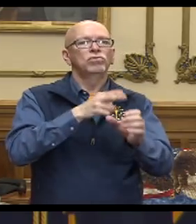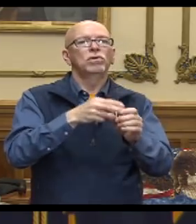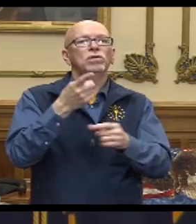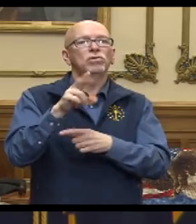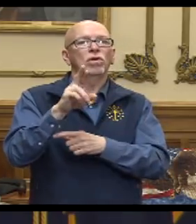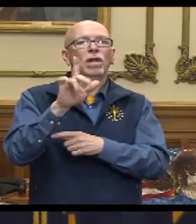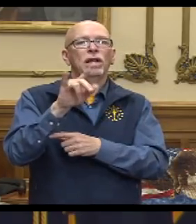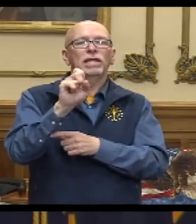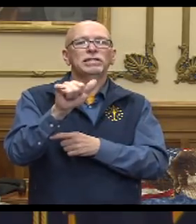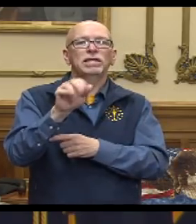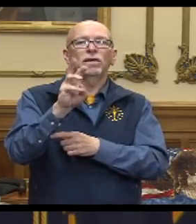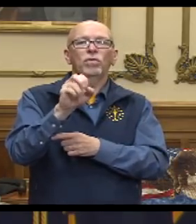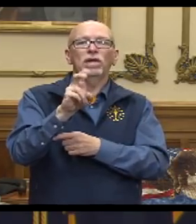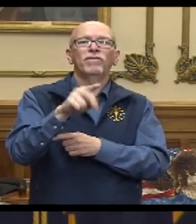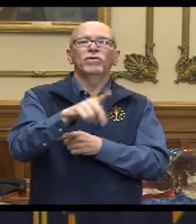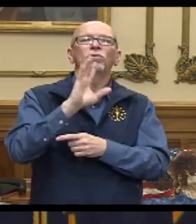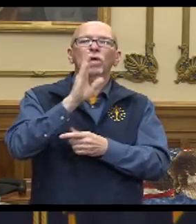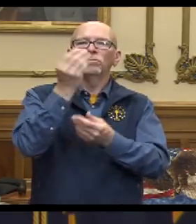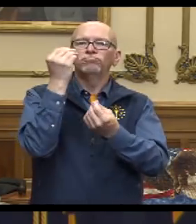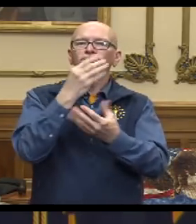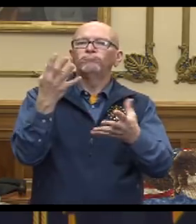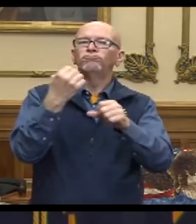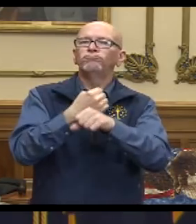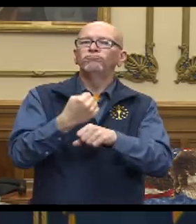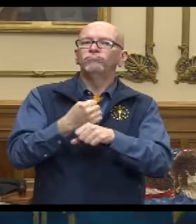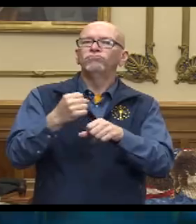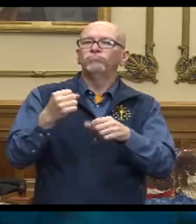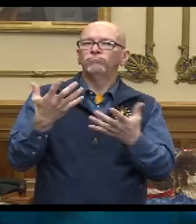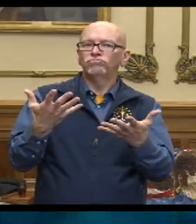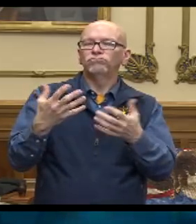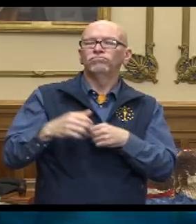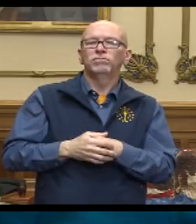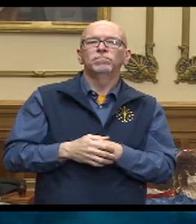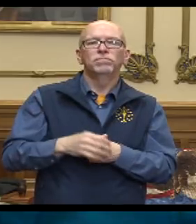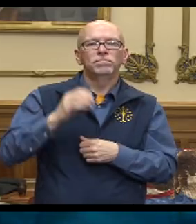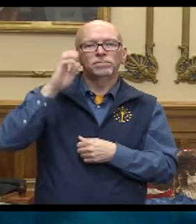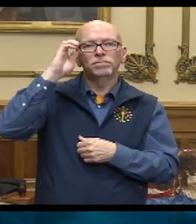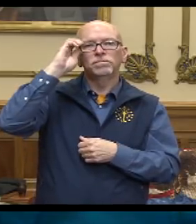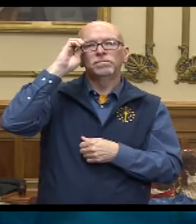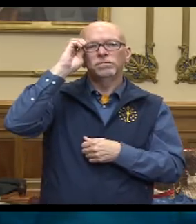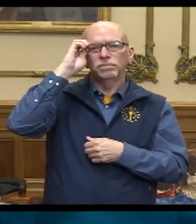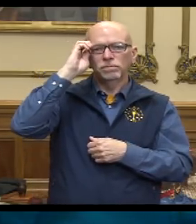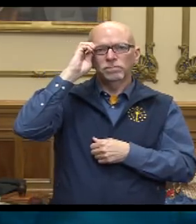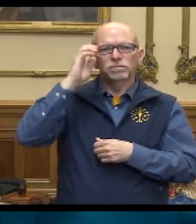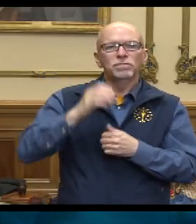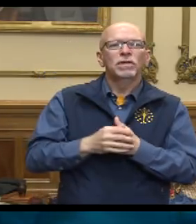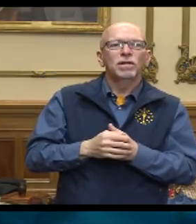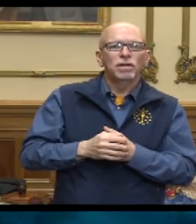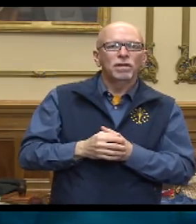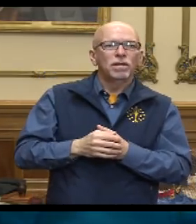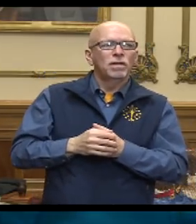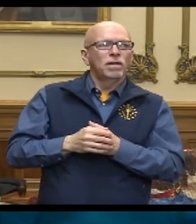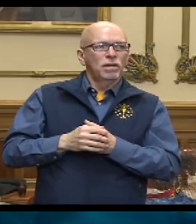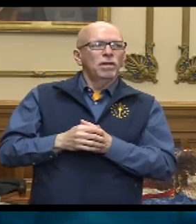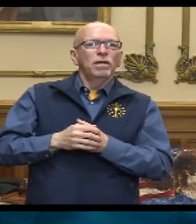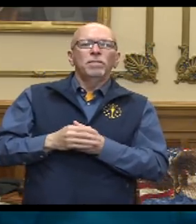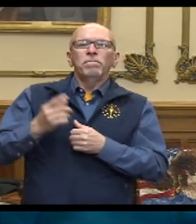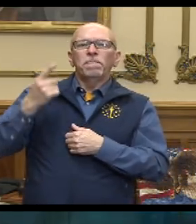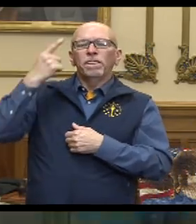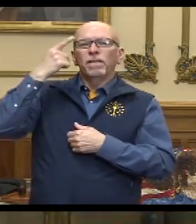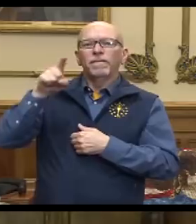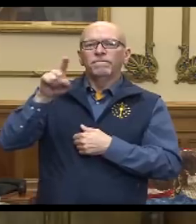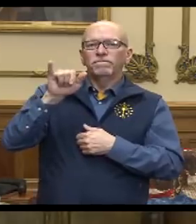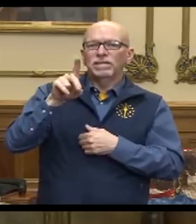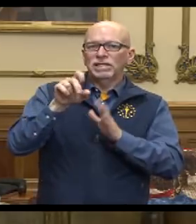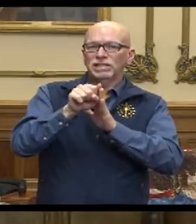Lindsay Weaver, and she will give us an update on the facts as they are on the ground today. Thank you. So on behalf of the Indiana